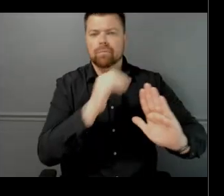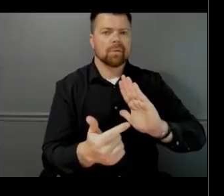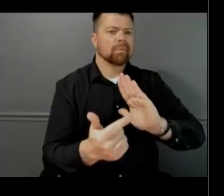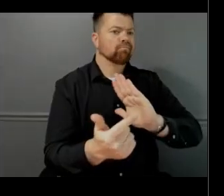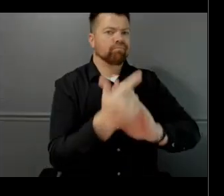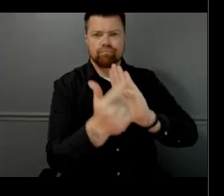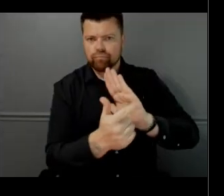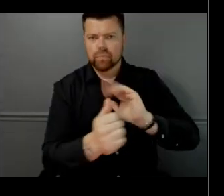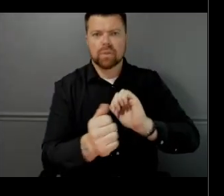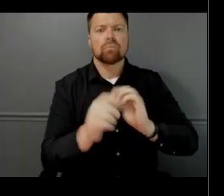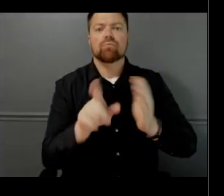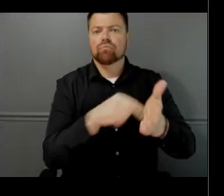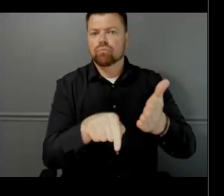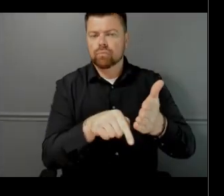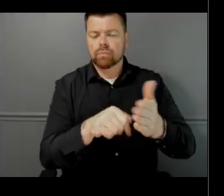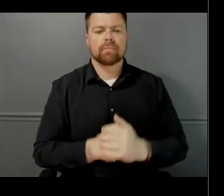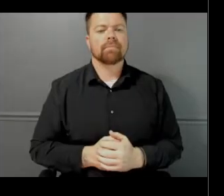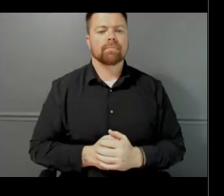discrimination.